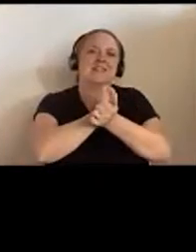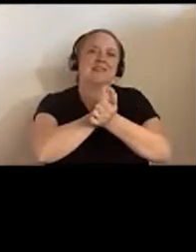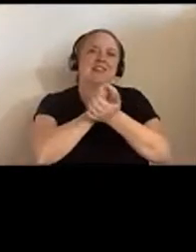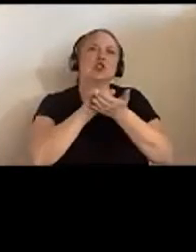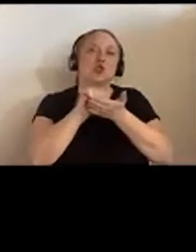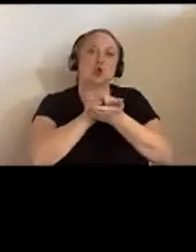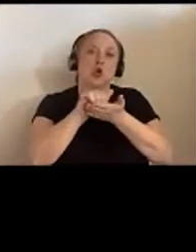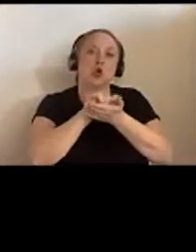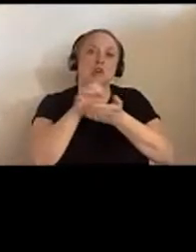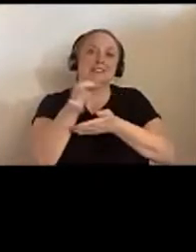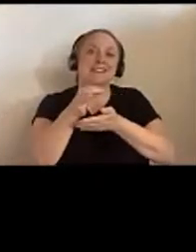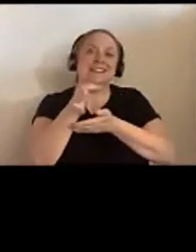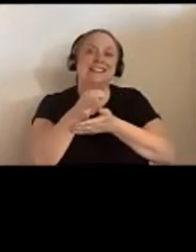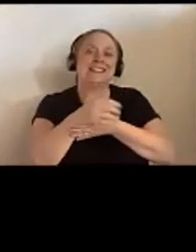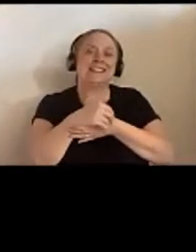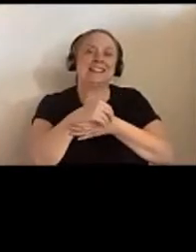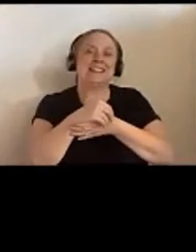are kind of